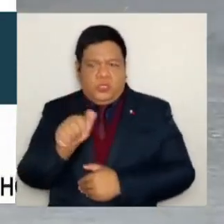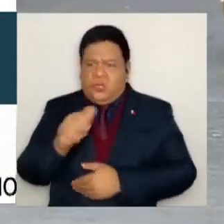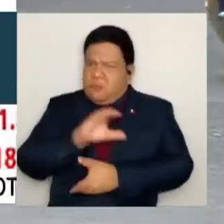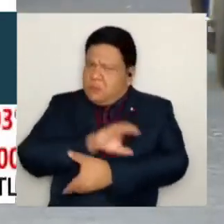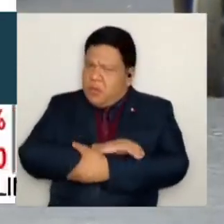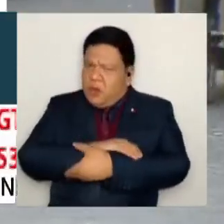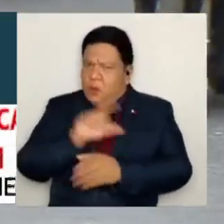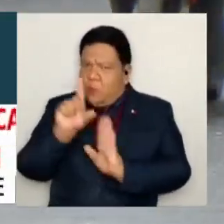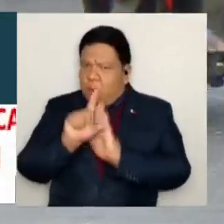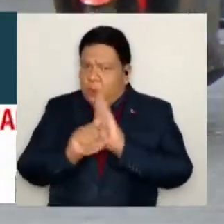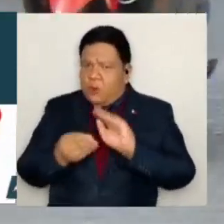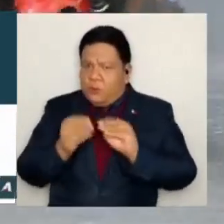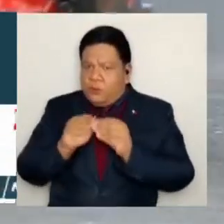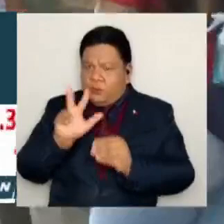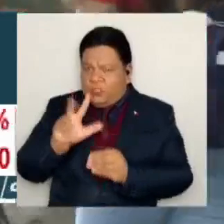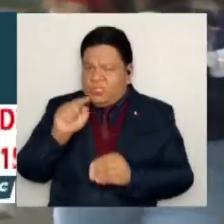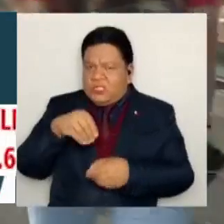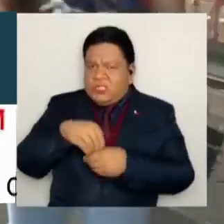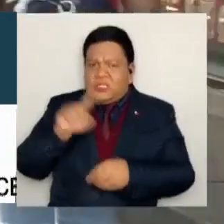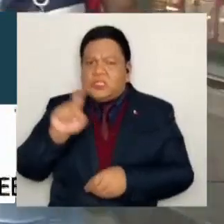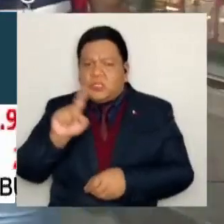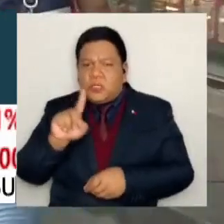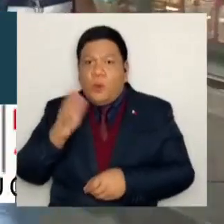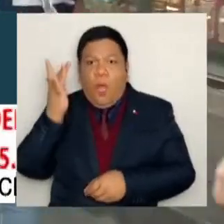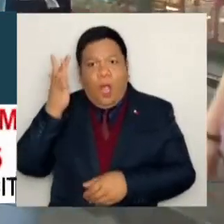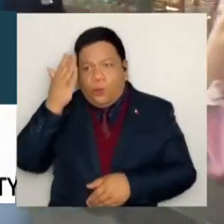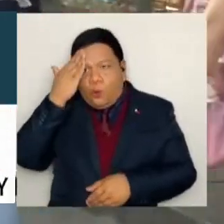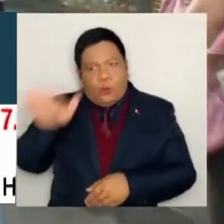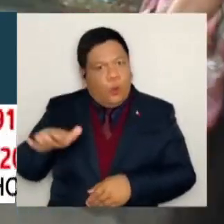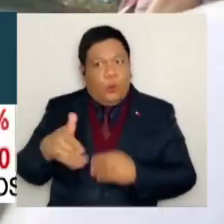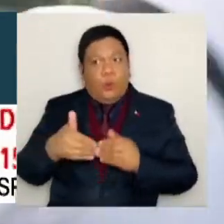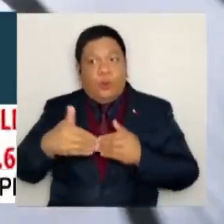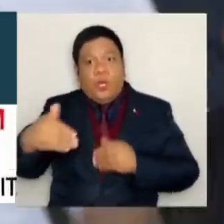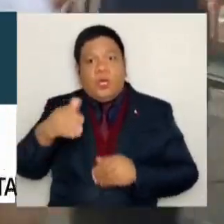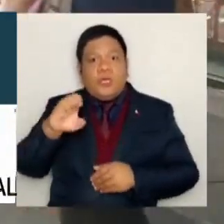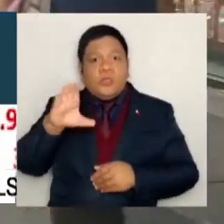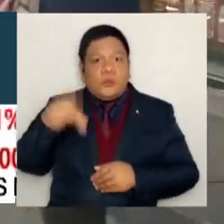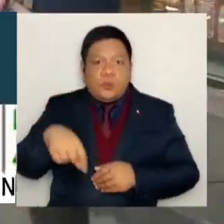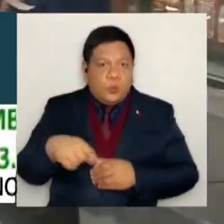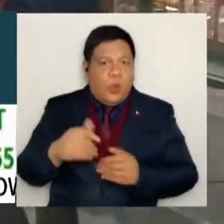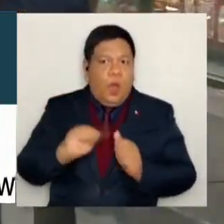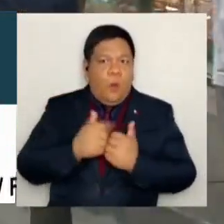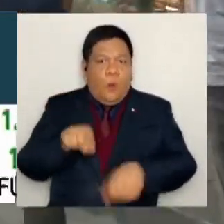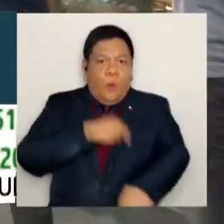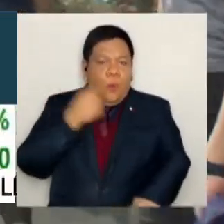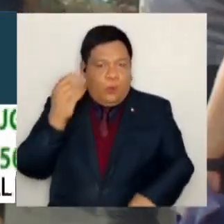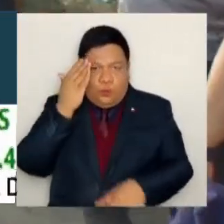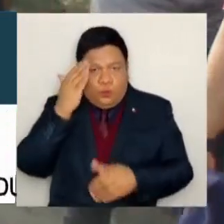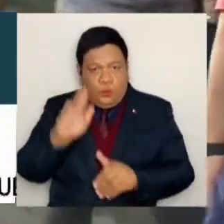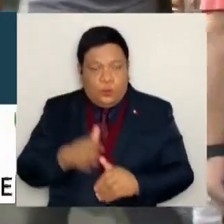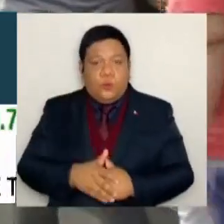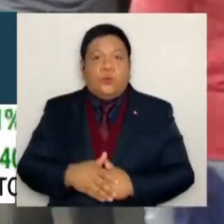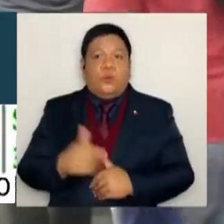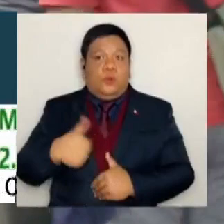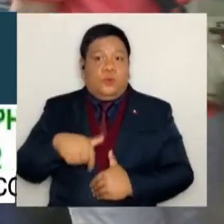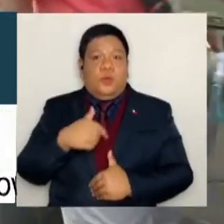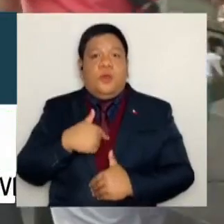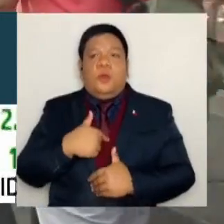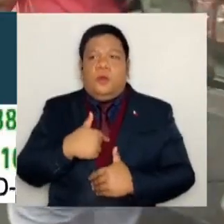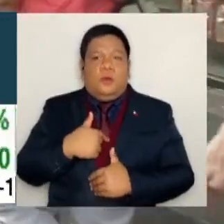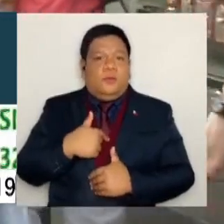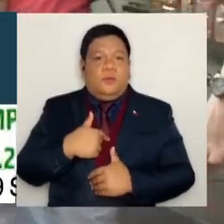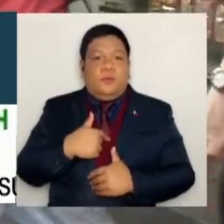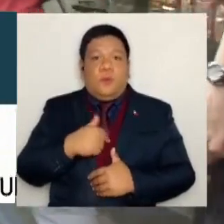should contain. Because we don't also know how long this ECQ will last. We've kept the mild and asymptomatic